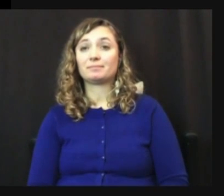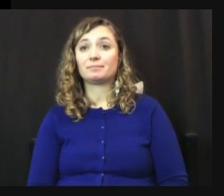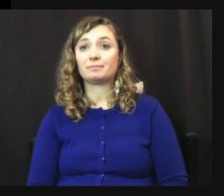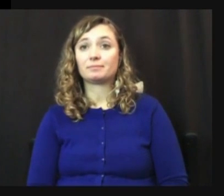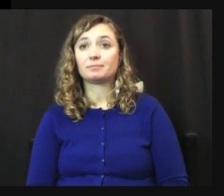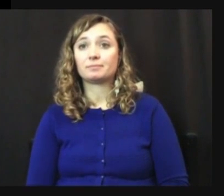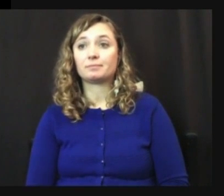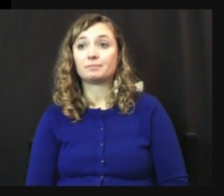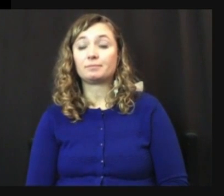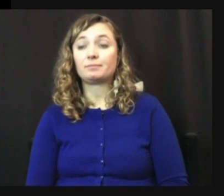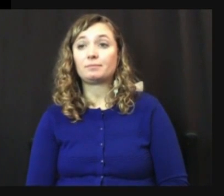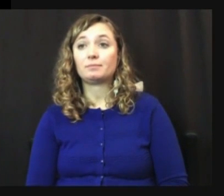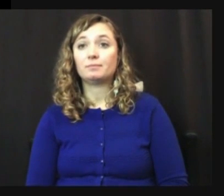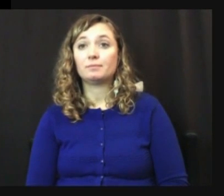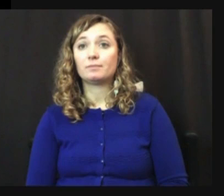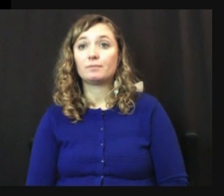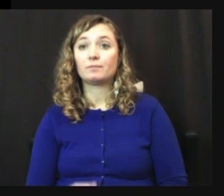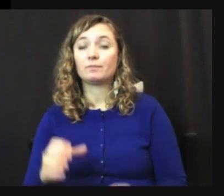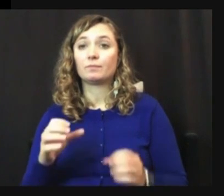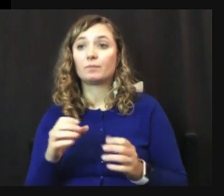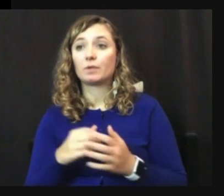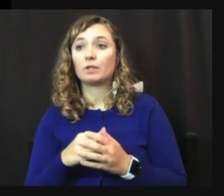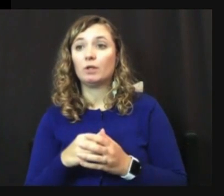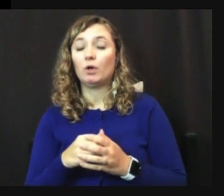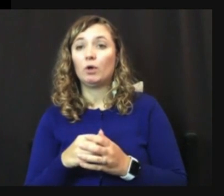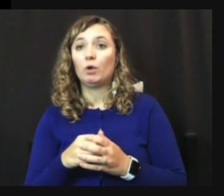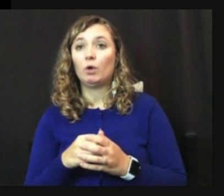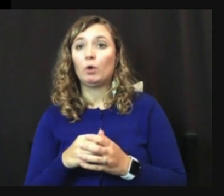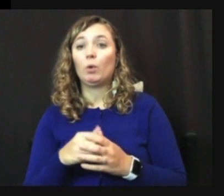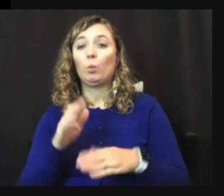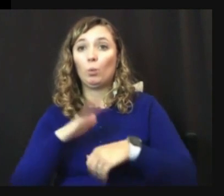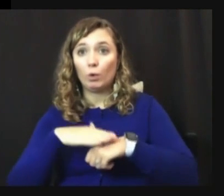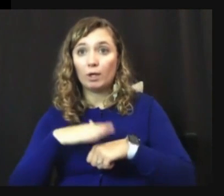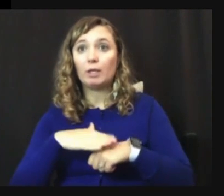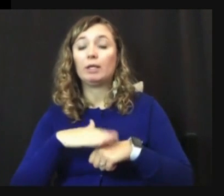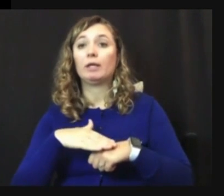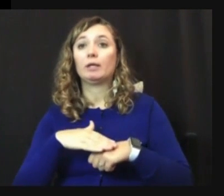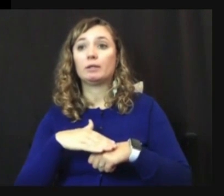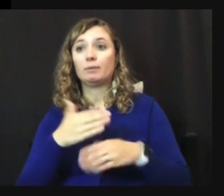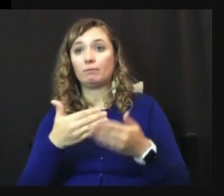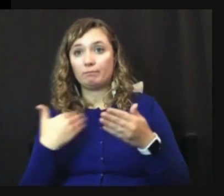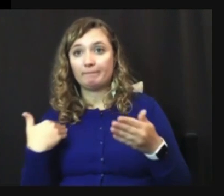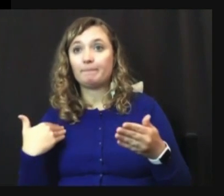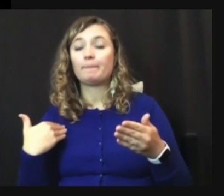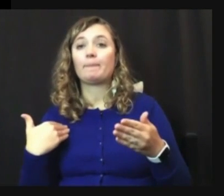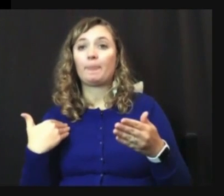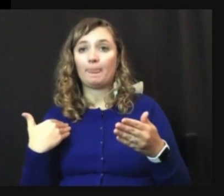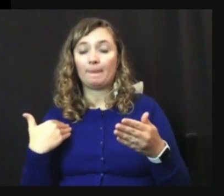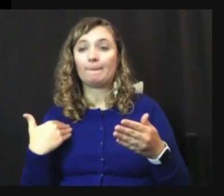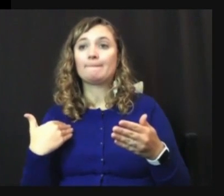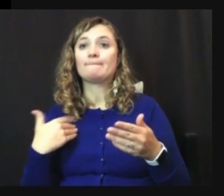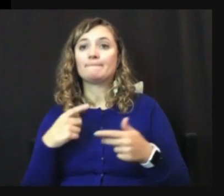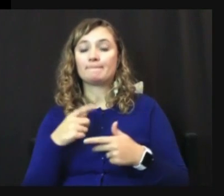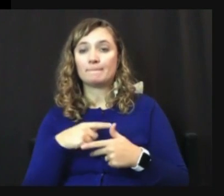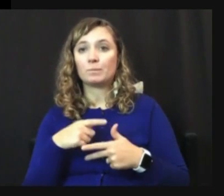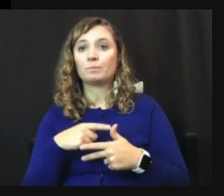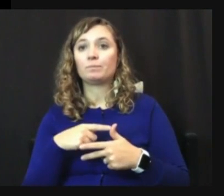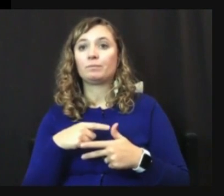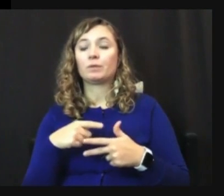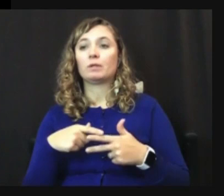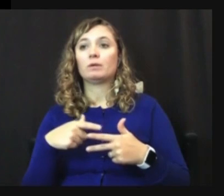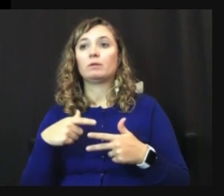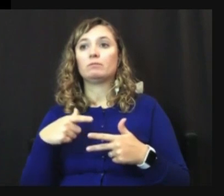So having preemptive warnings, letting somebody know that they need it, that there's a change in plan well in